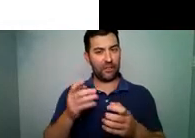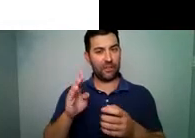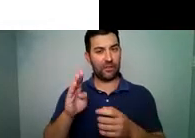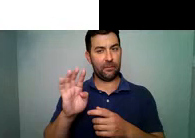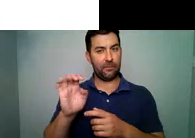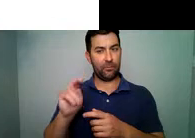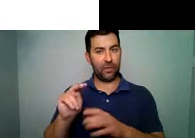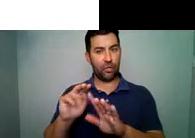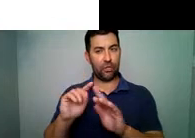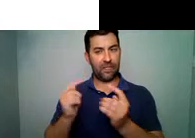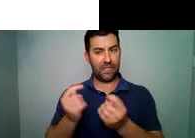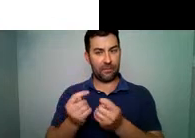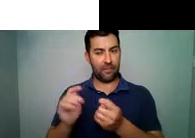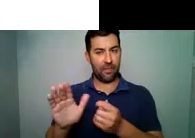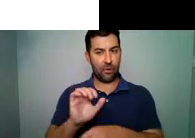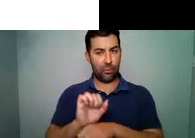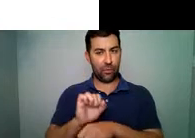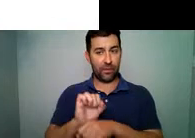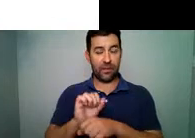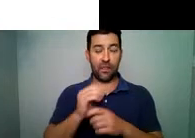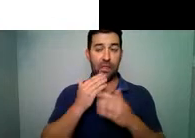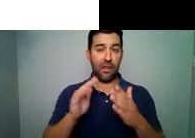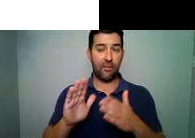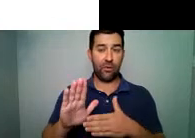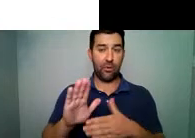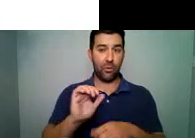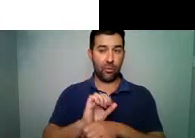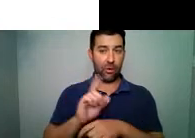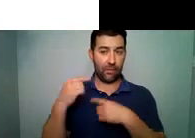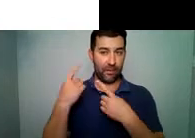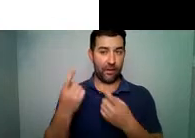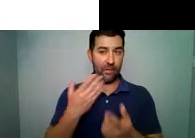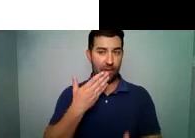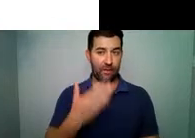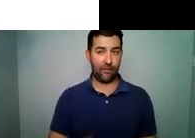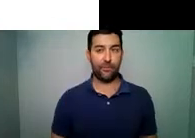work that they've done. So again, thank you all for what you've done.